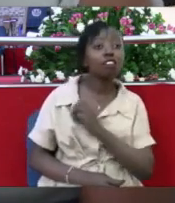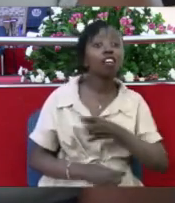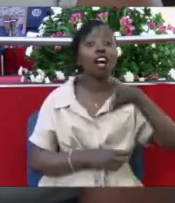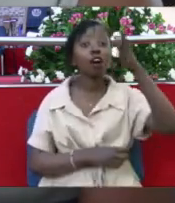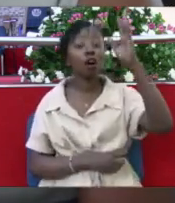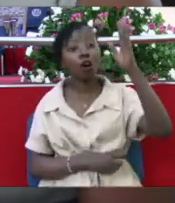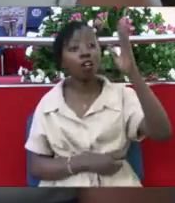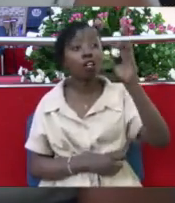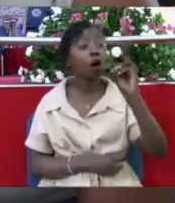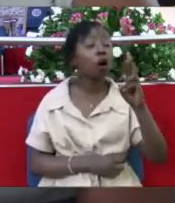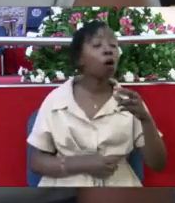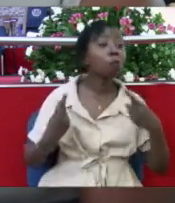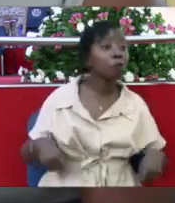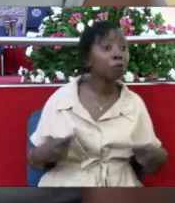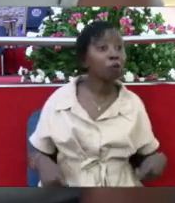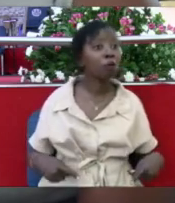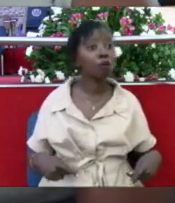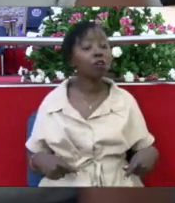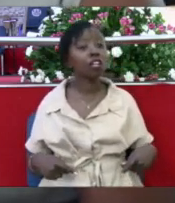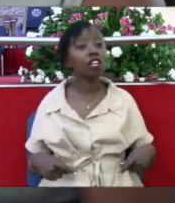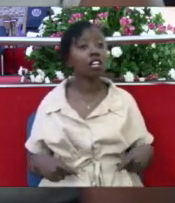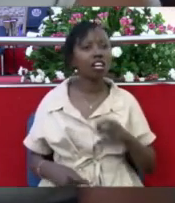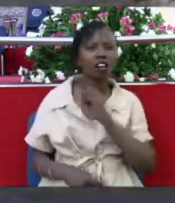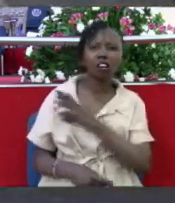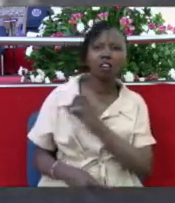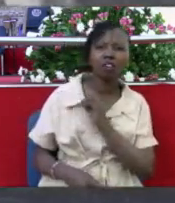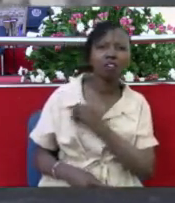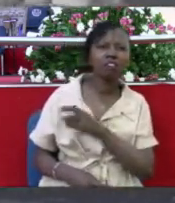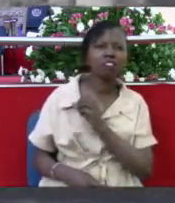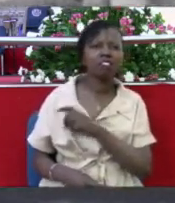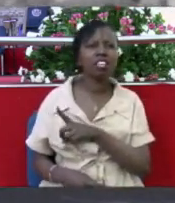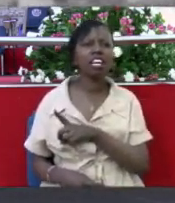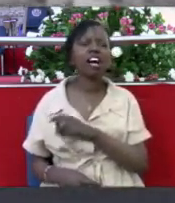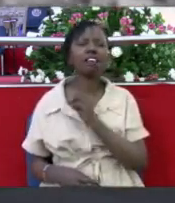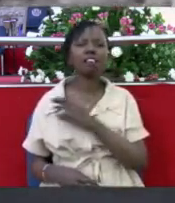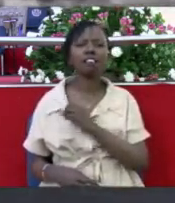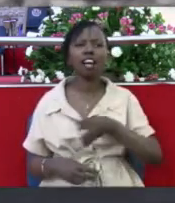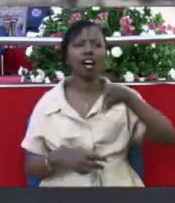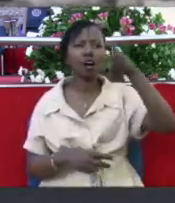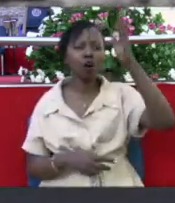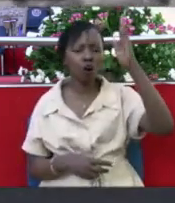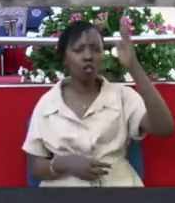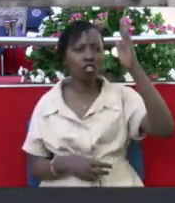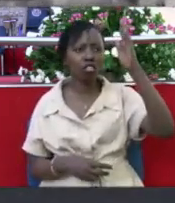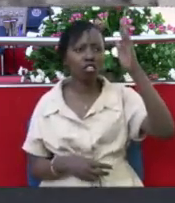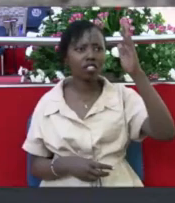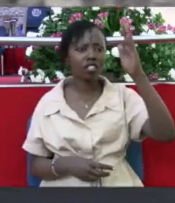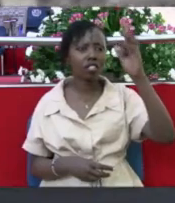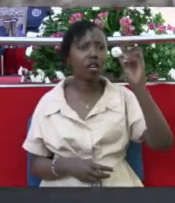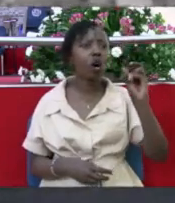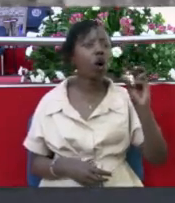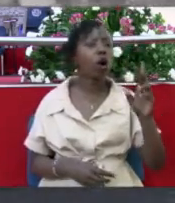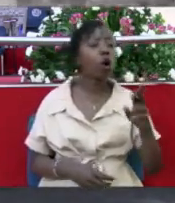do you fear people? Ama watu? Do you fear the discipline of God? Unaogopa tabia za Mungu? Or the discipline of